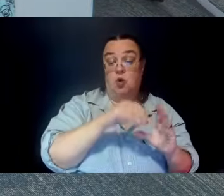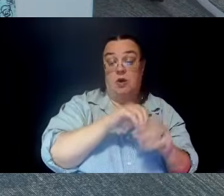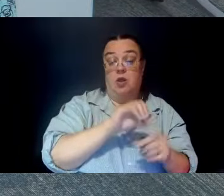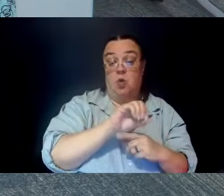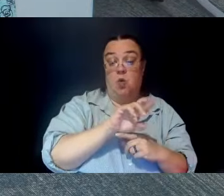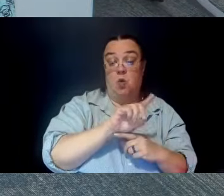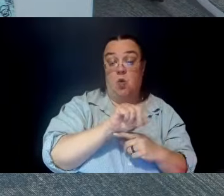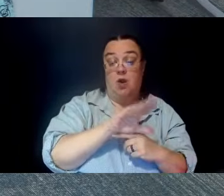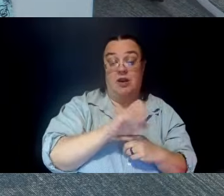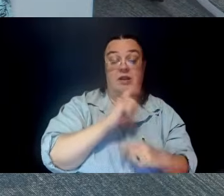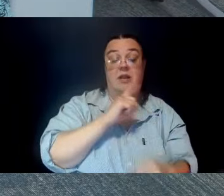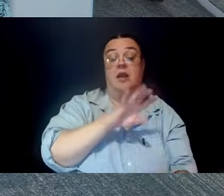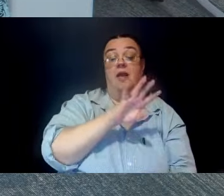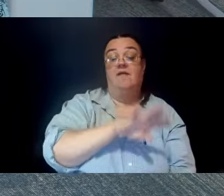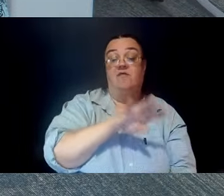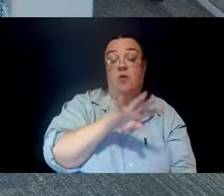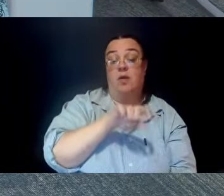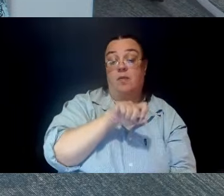is